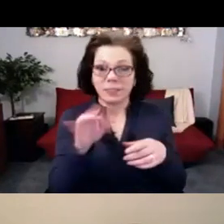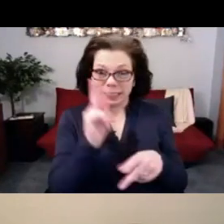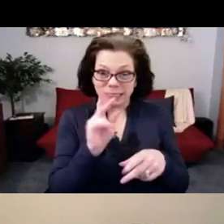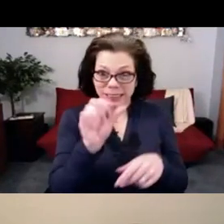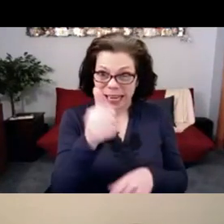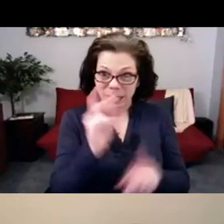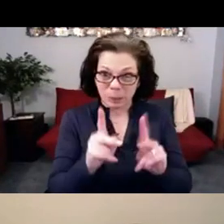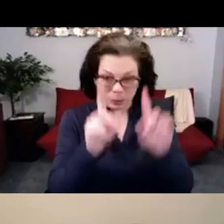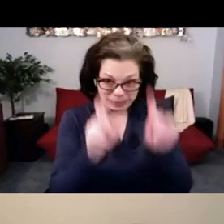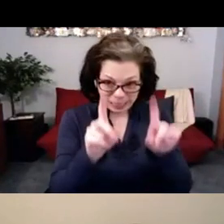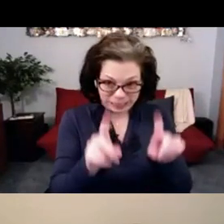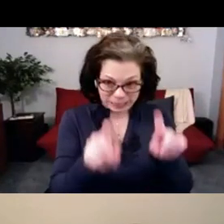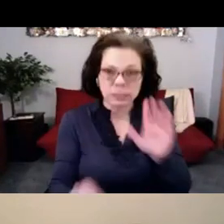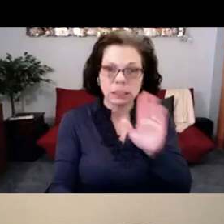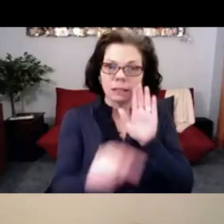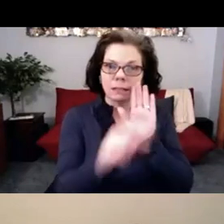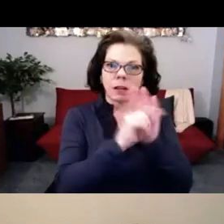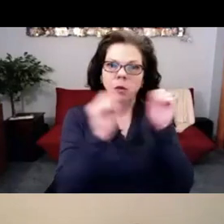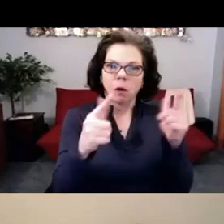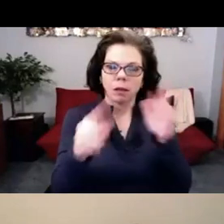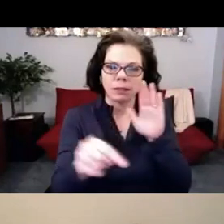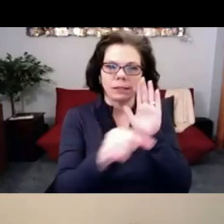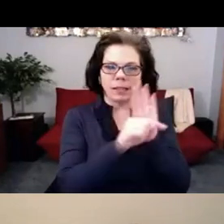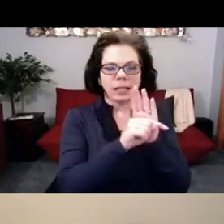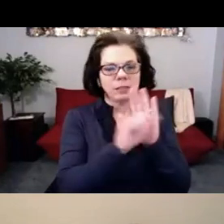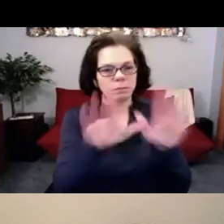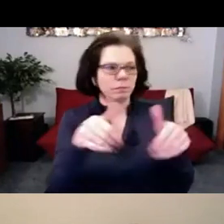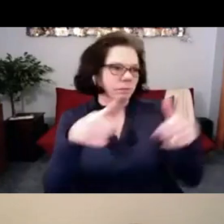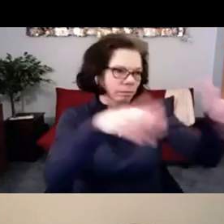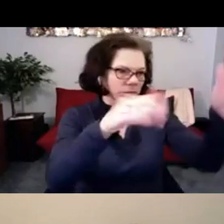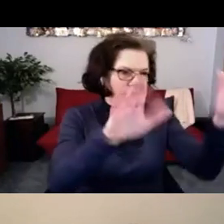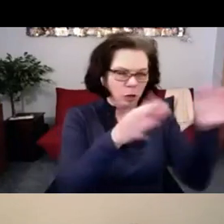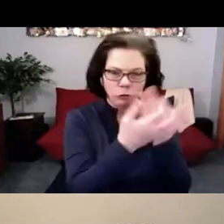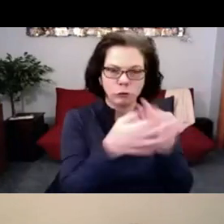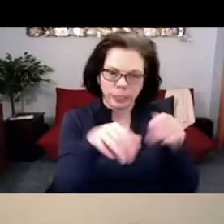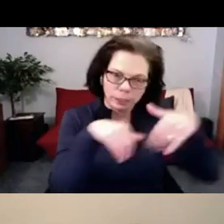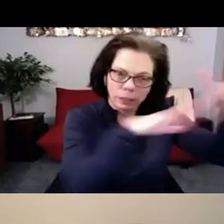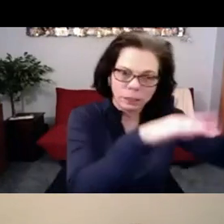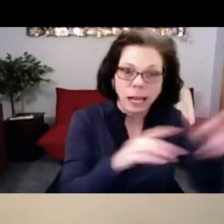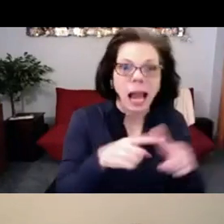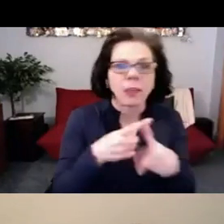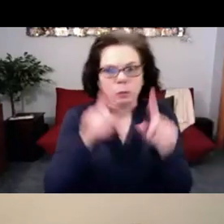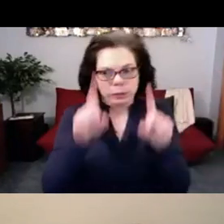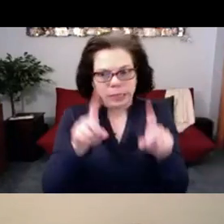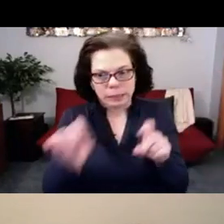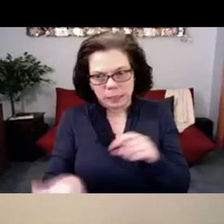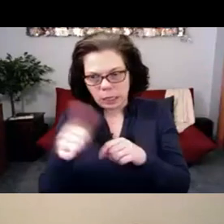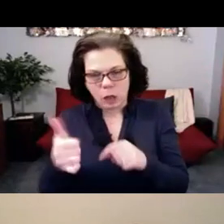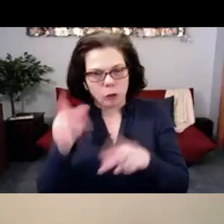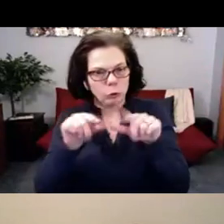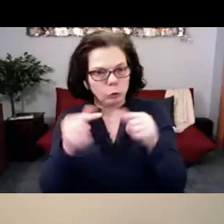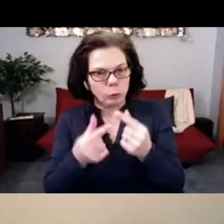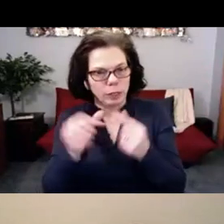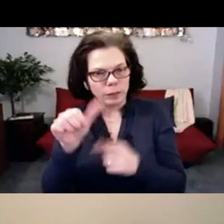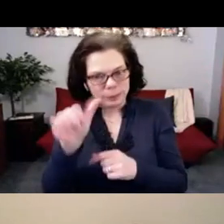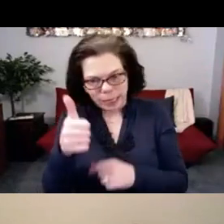cleared. This allows tests to come back between 24 and 48 hours and allows a lot